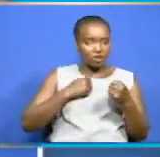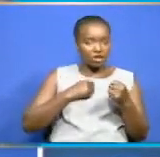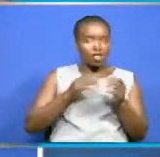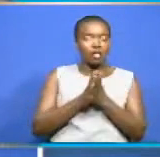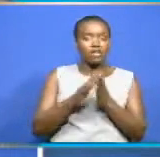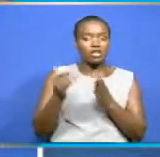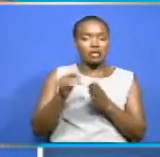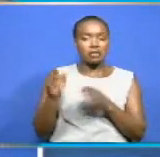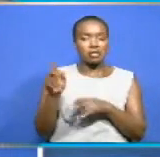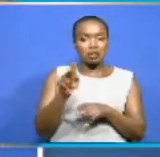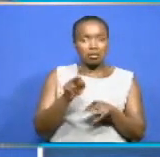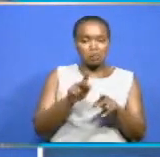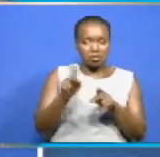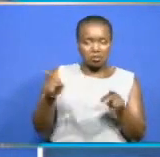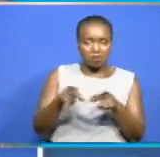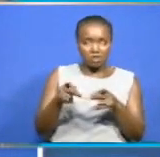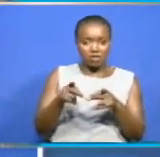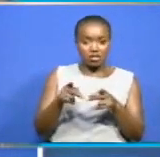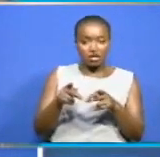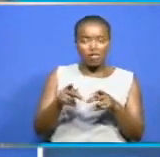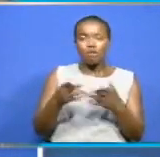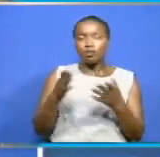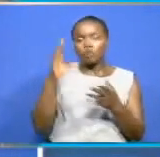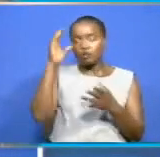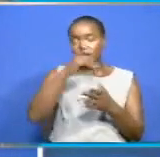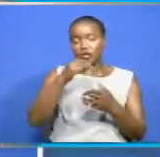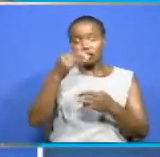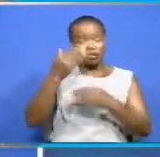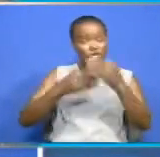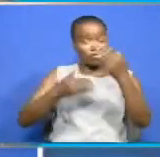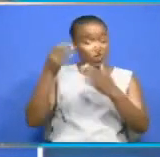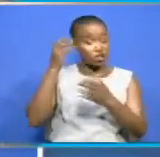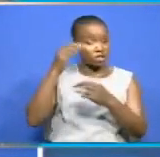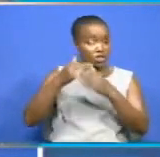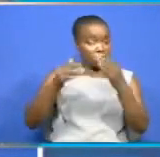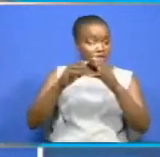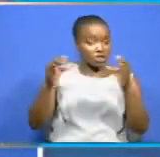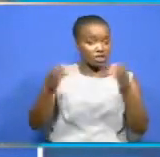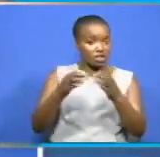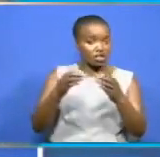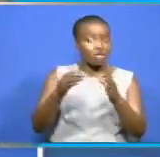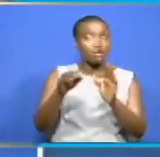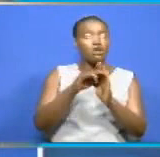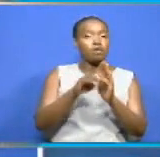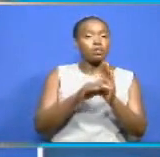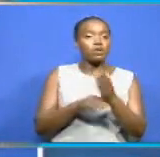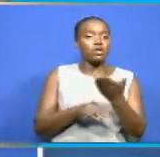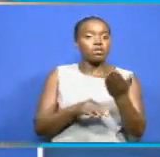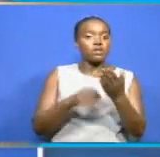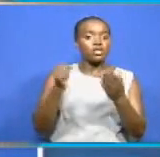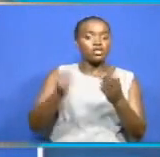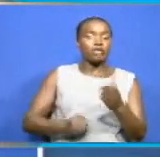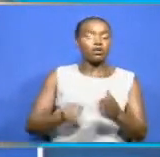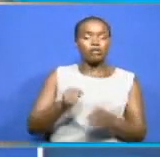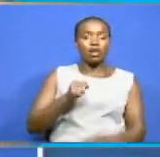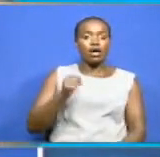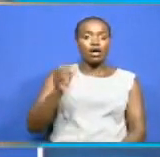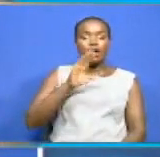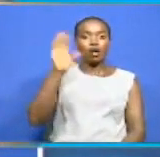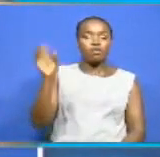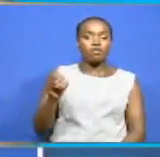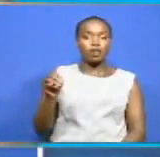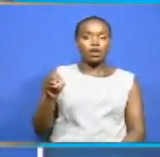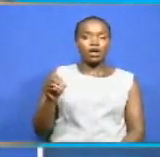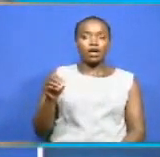other places where we don't have a physical footprint, but we're able to provide programs digitally, such as South Africa, Mauritius,